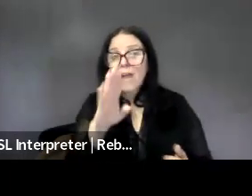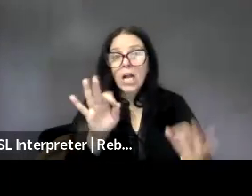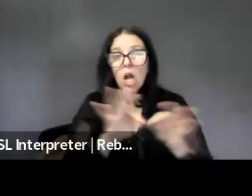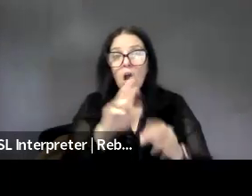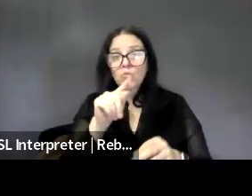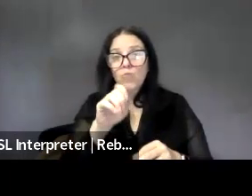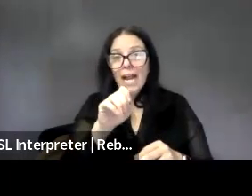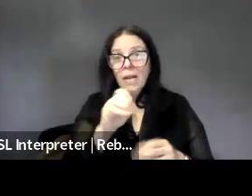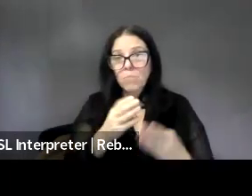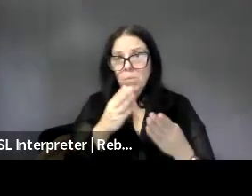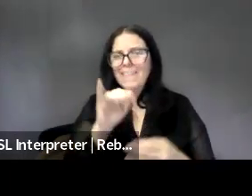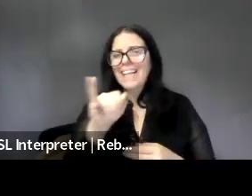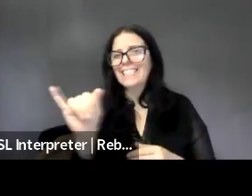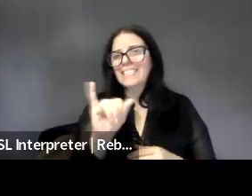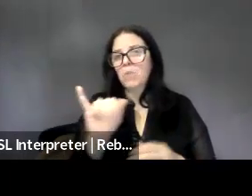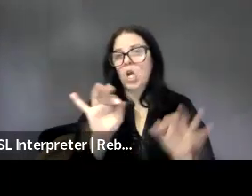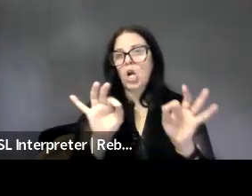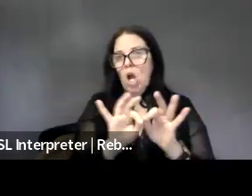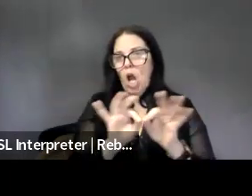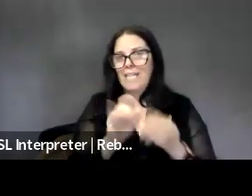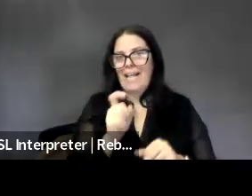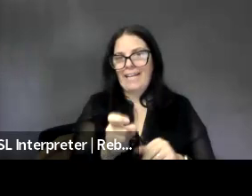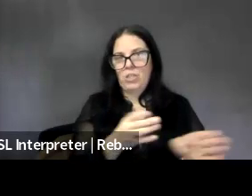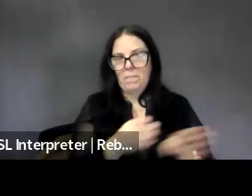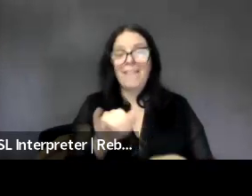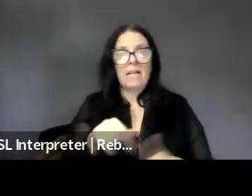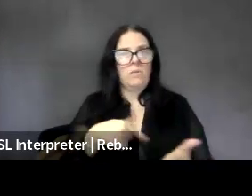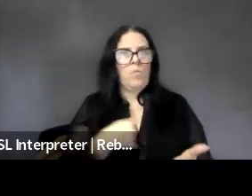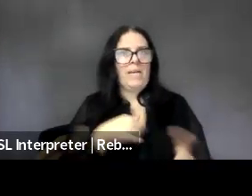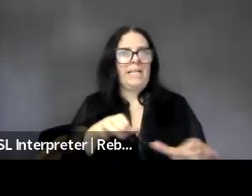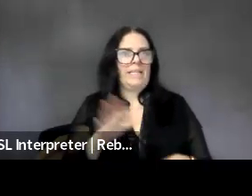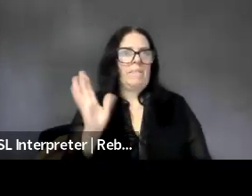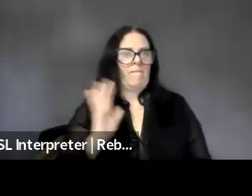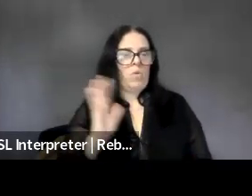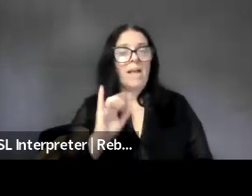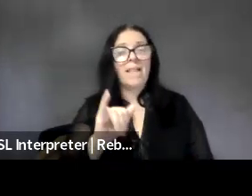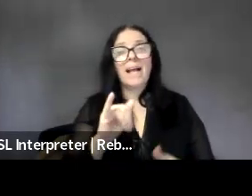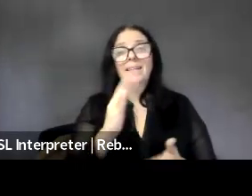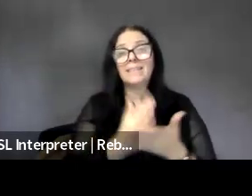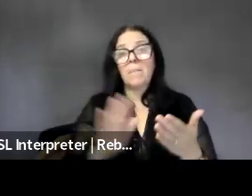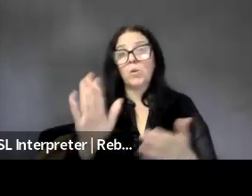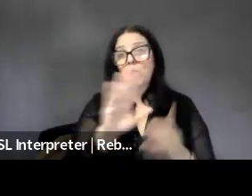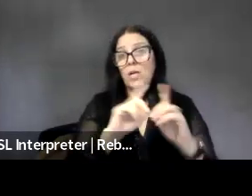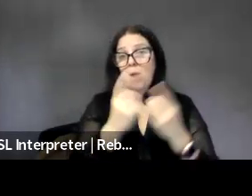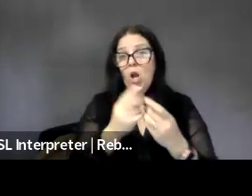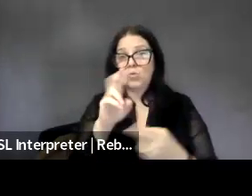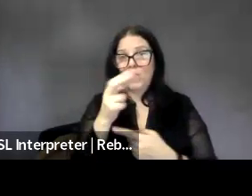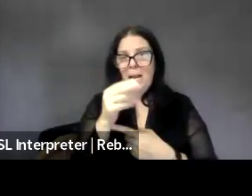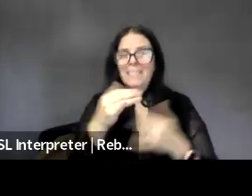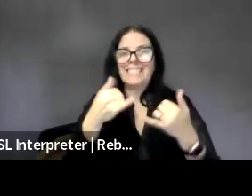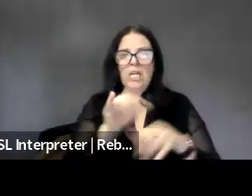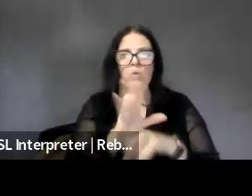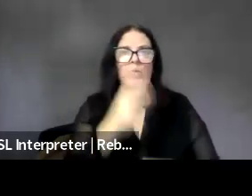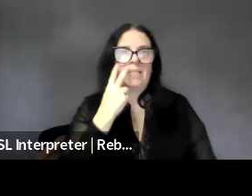cost allocation plan. That's what we used to do. And that's what some of your departments of rehabilitation are still used to seeing,